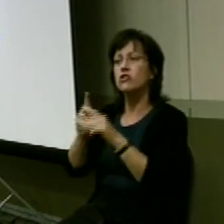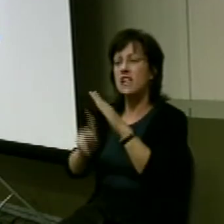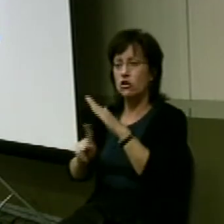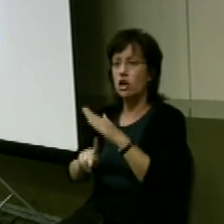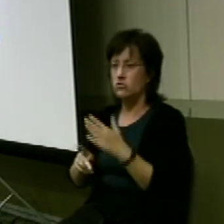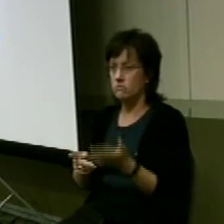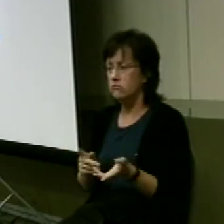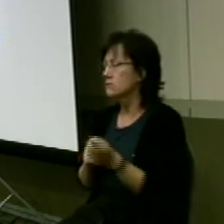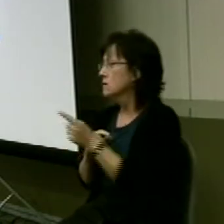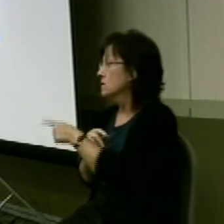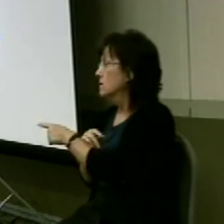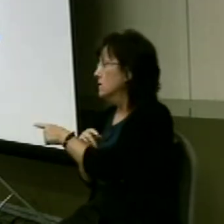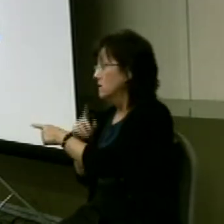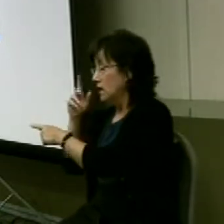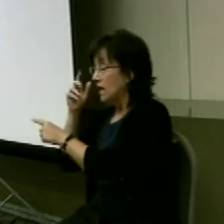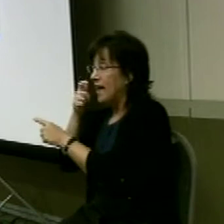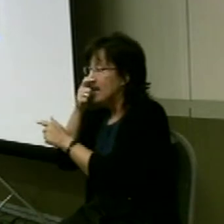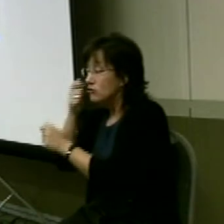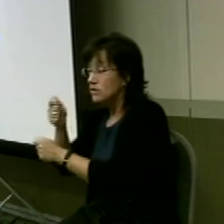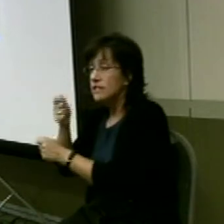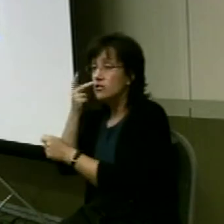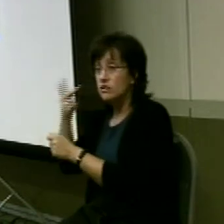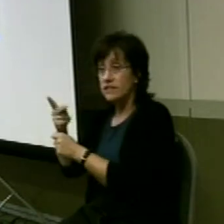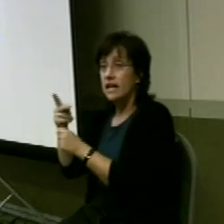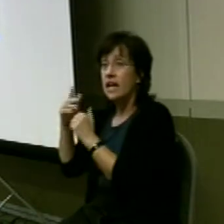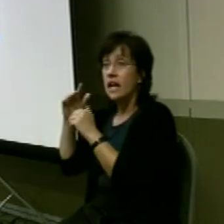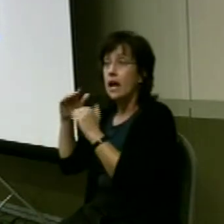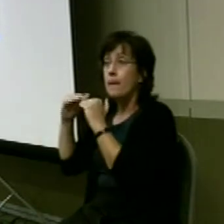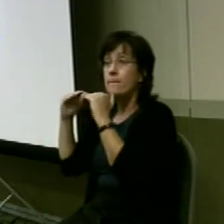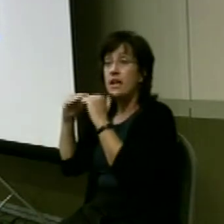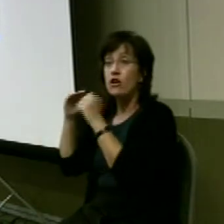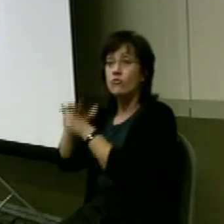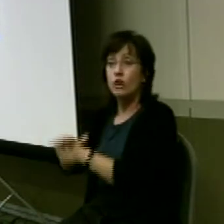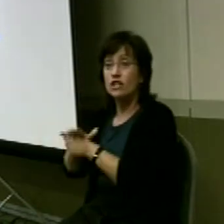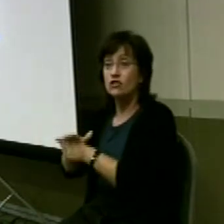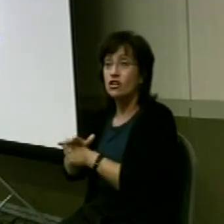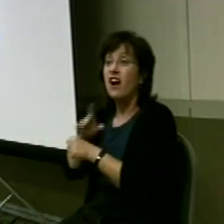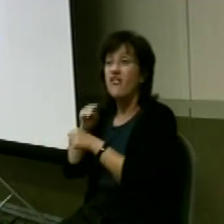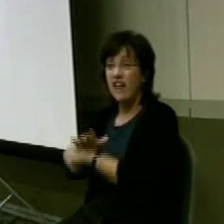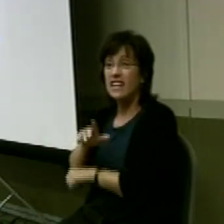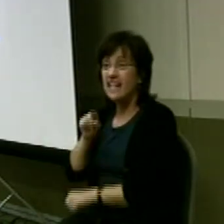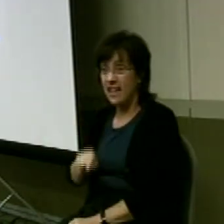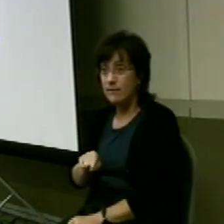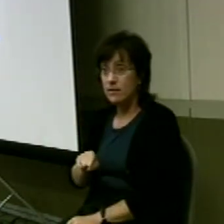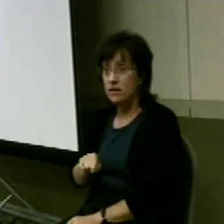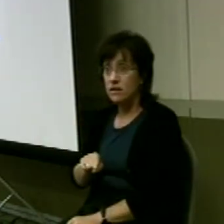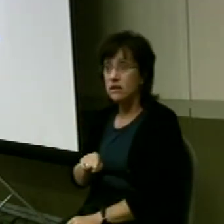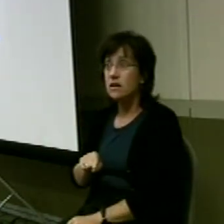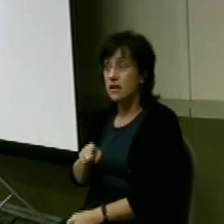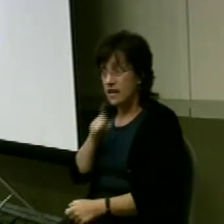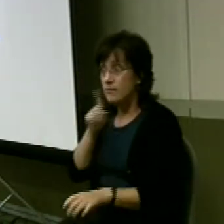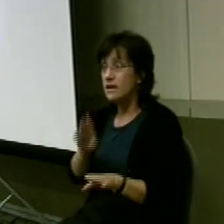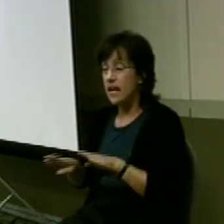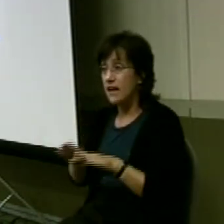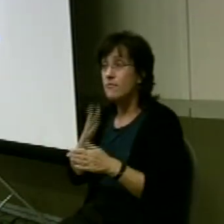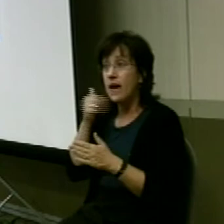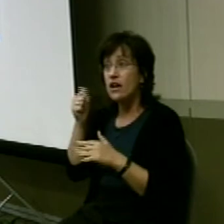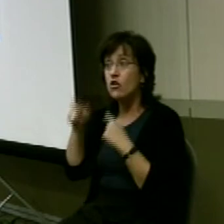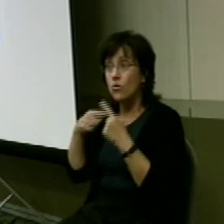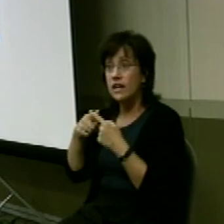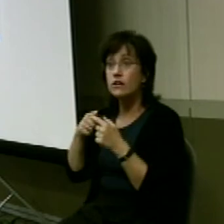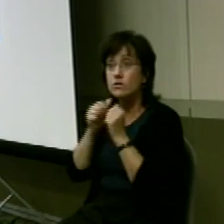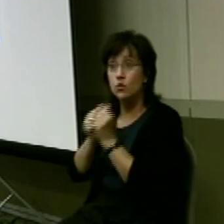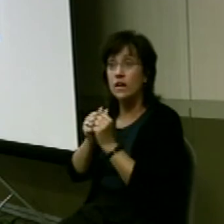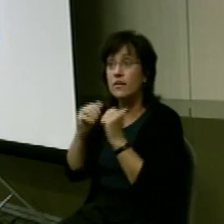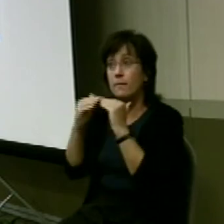him into the regular education kindergarten. It was really interesting to see that peer pressure had an effect on him. He actually